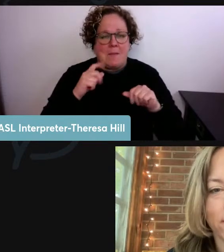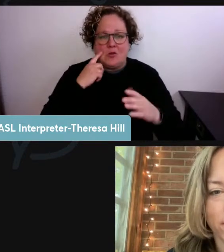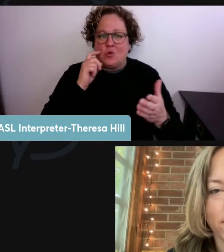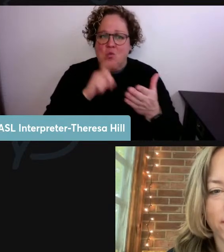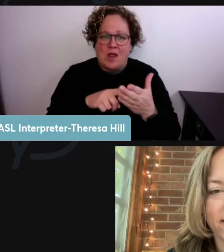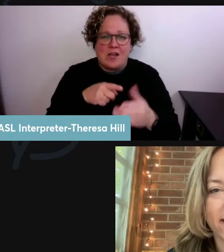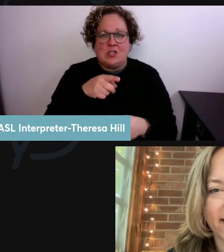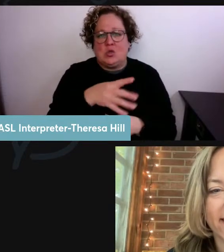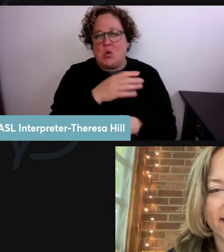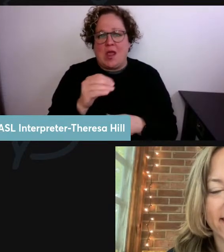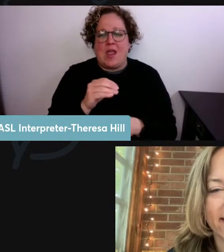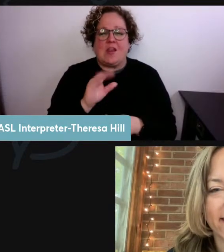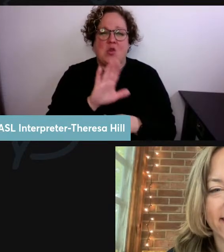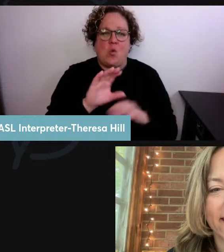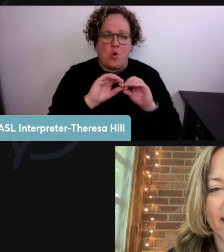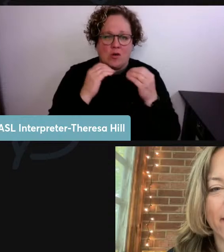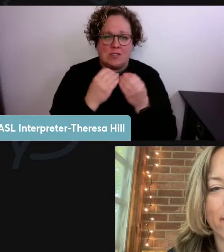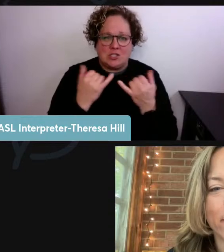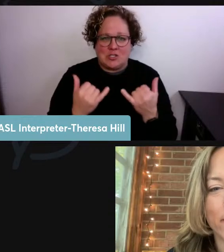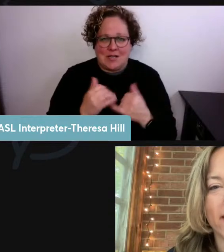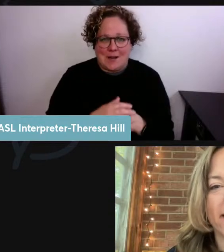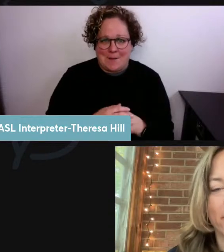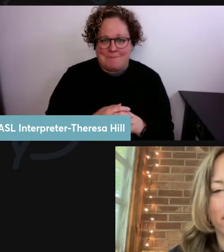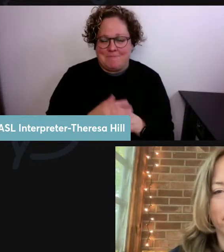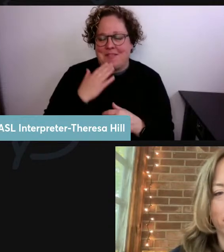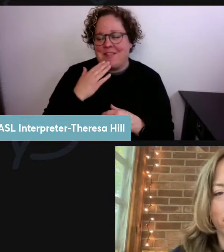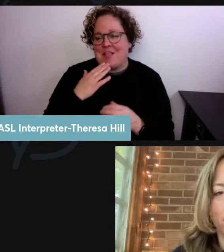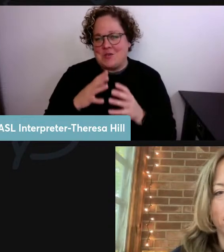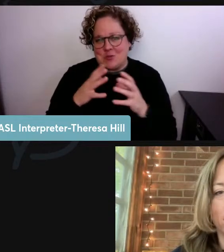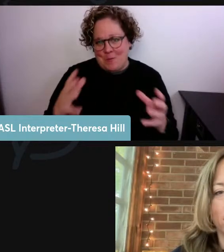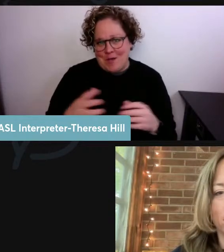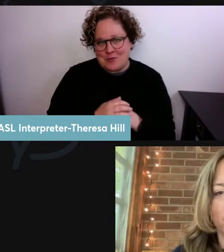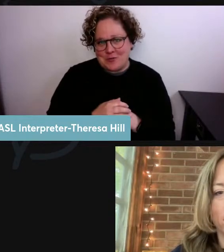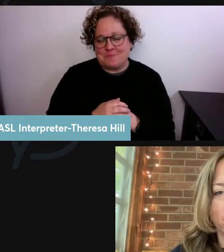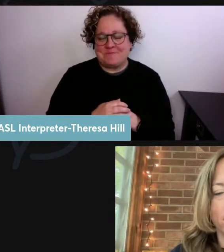your organization today. Thank you so much.